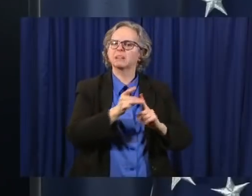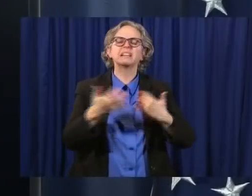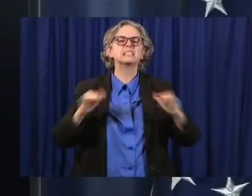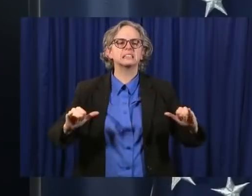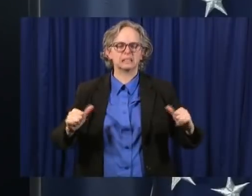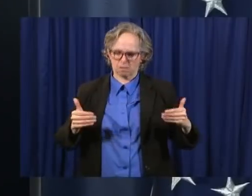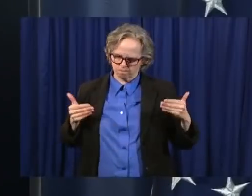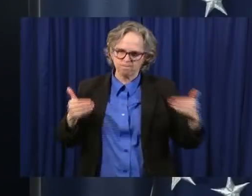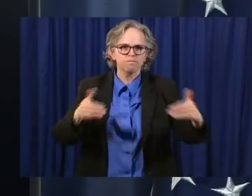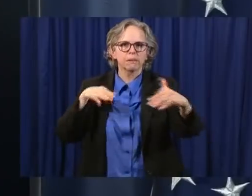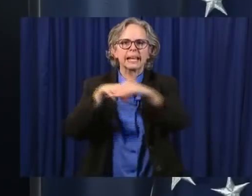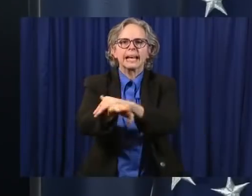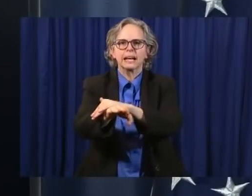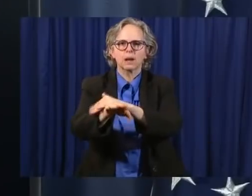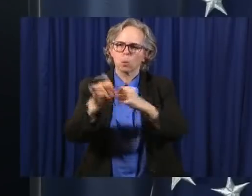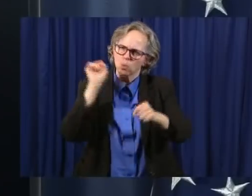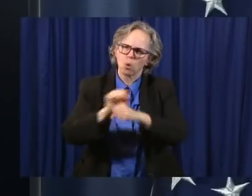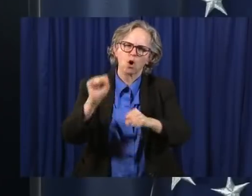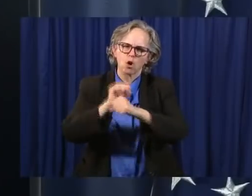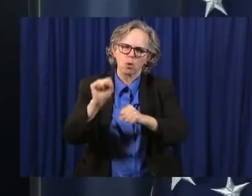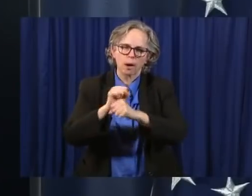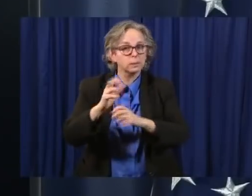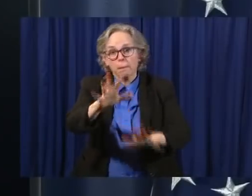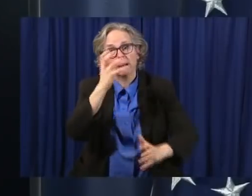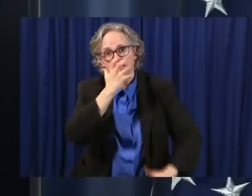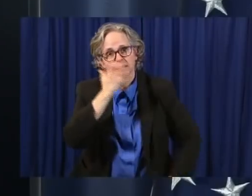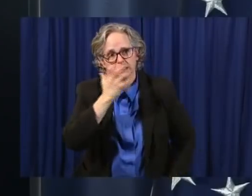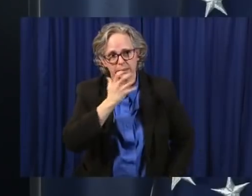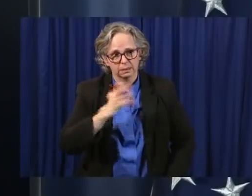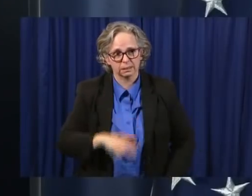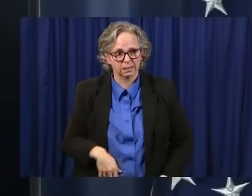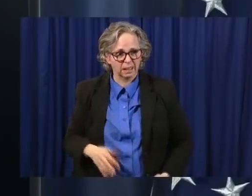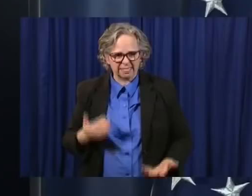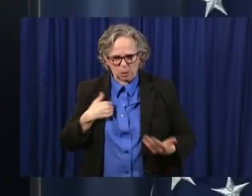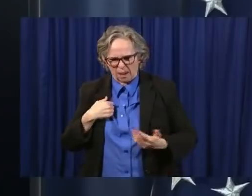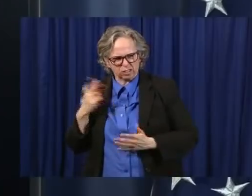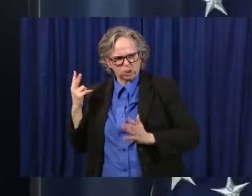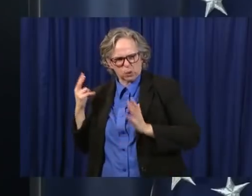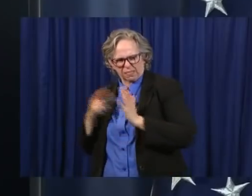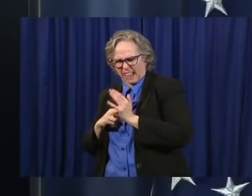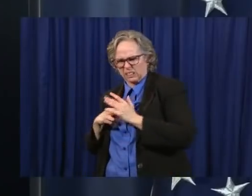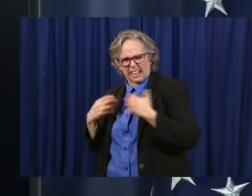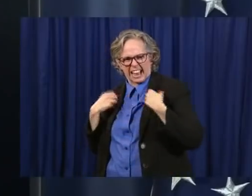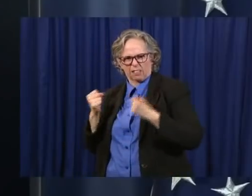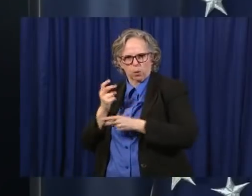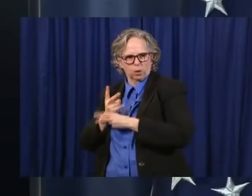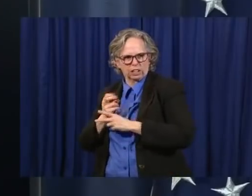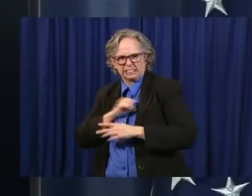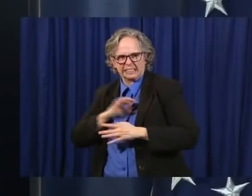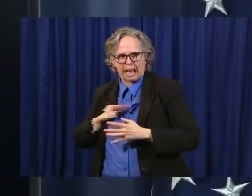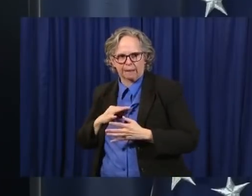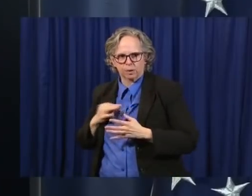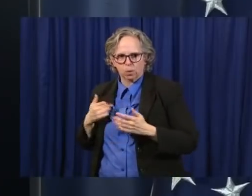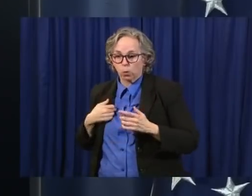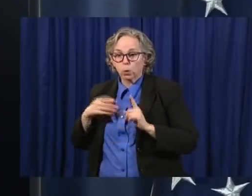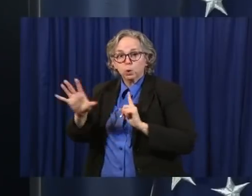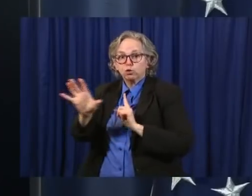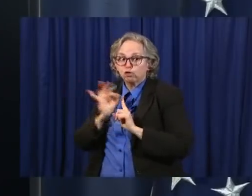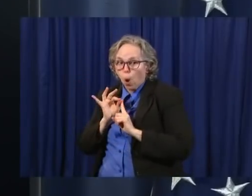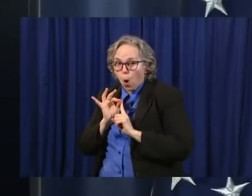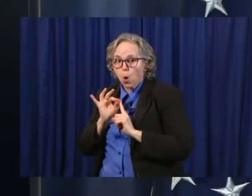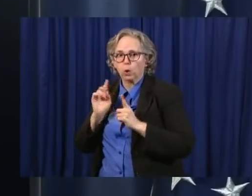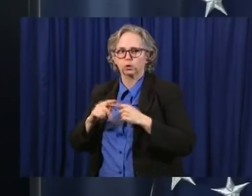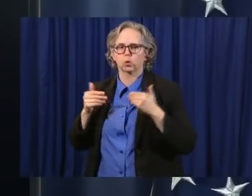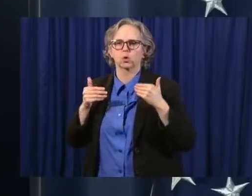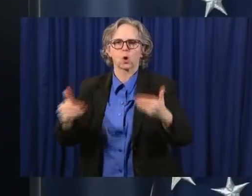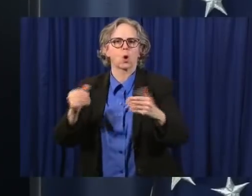then we have about 2,000 healthcare staff who have chosen to work in the field of corrections, and those